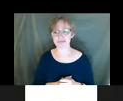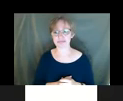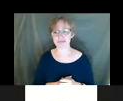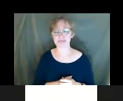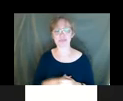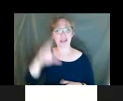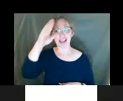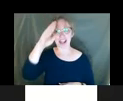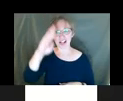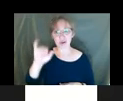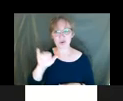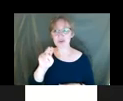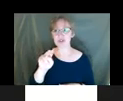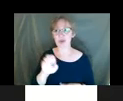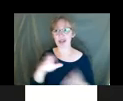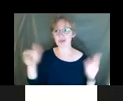Hello, JoAnne, welcome back.